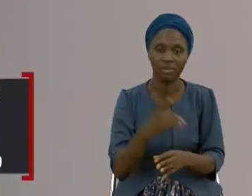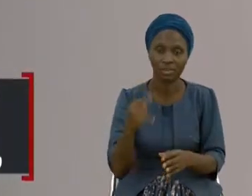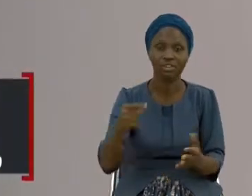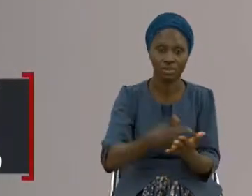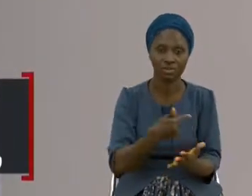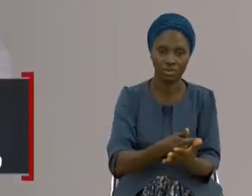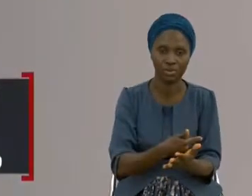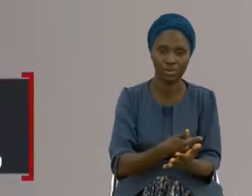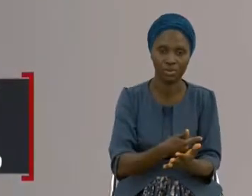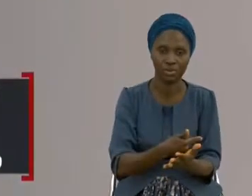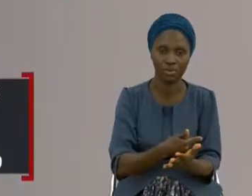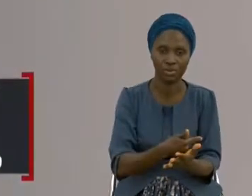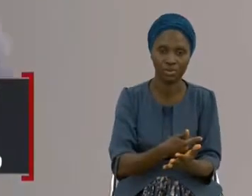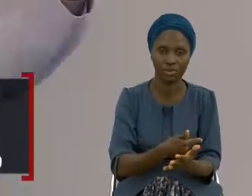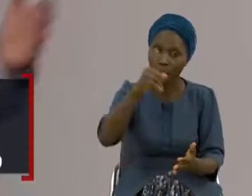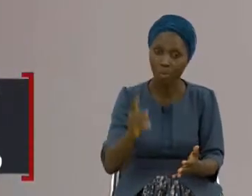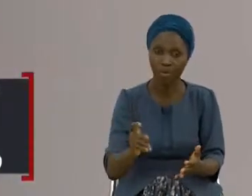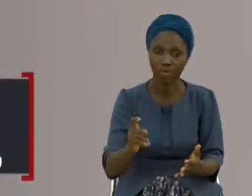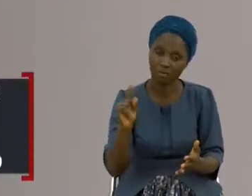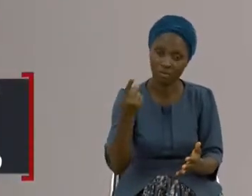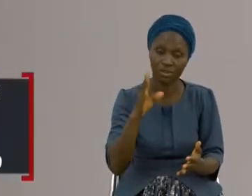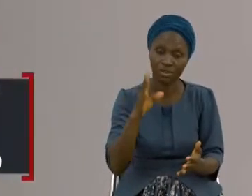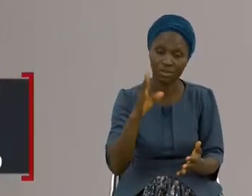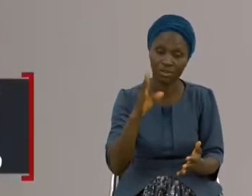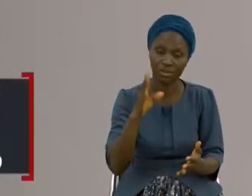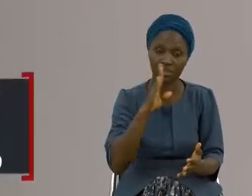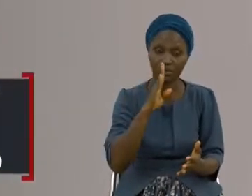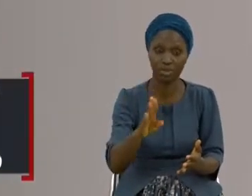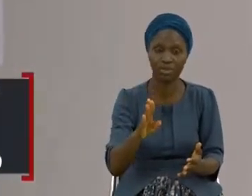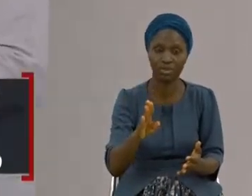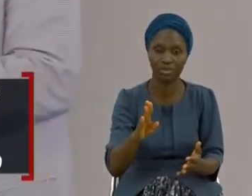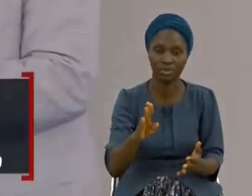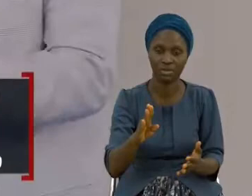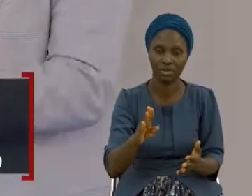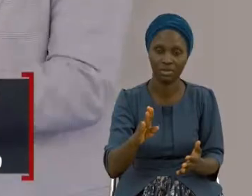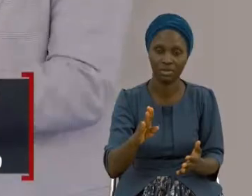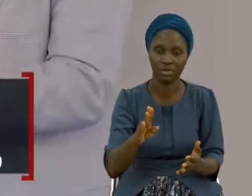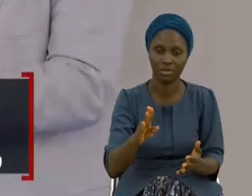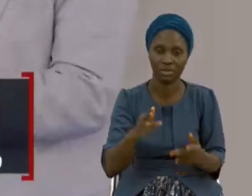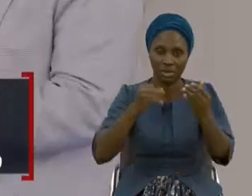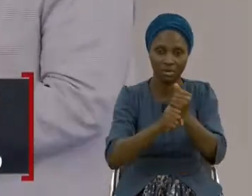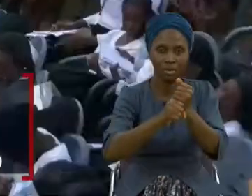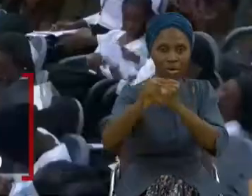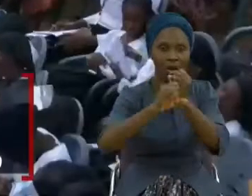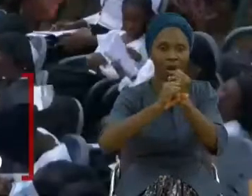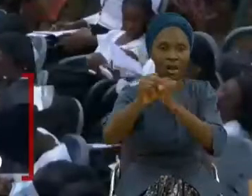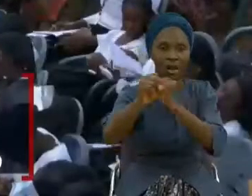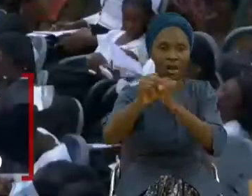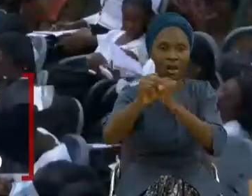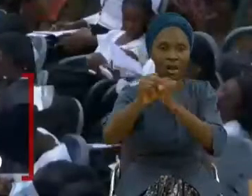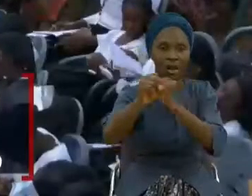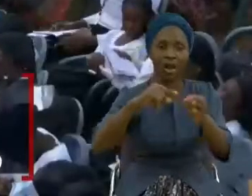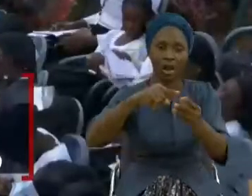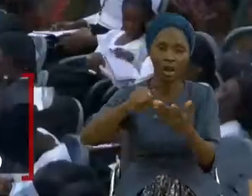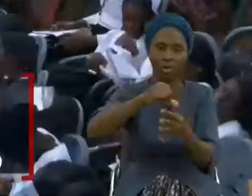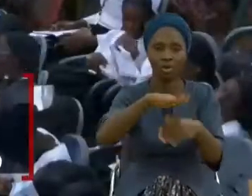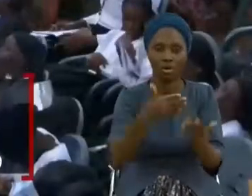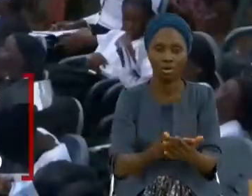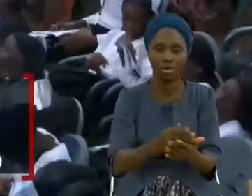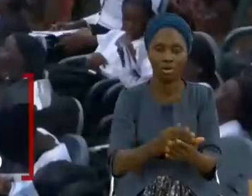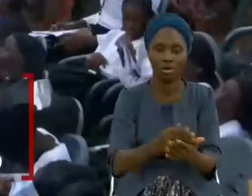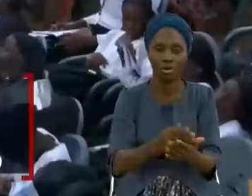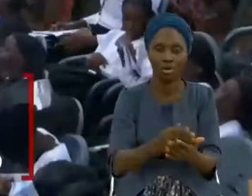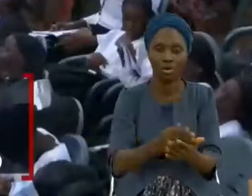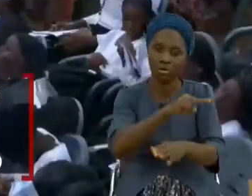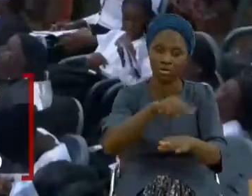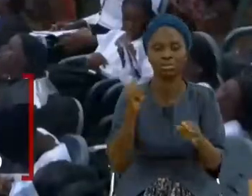public among all nations i pray you'll be a participant among the